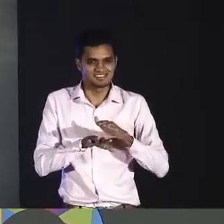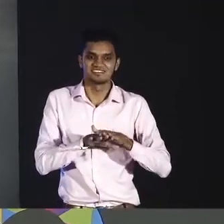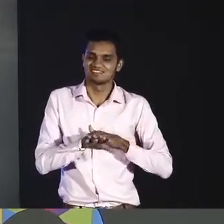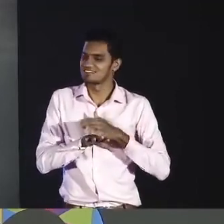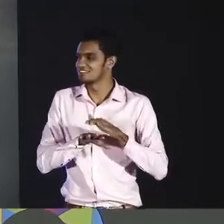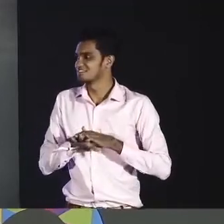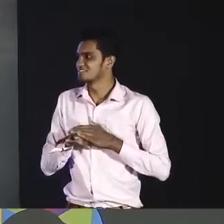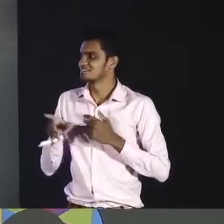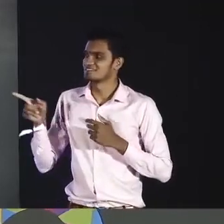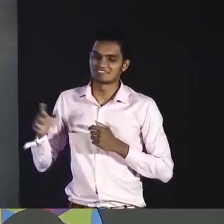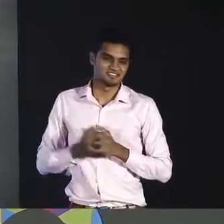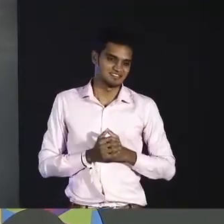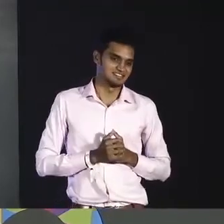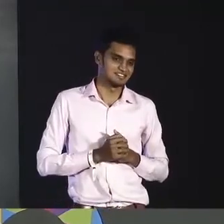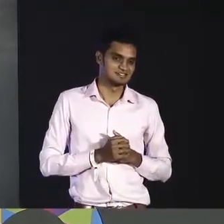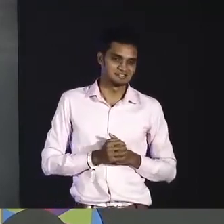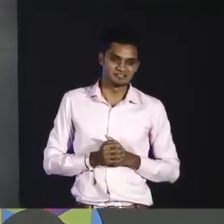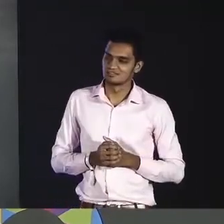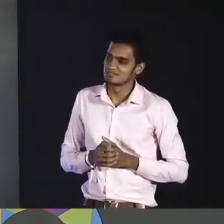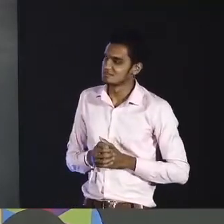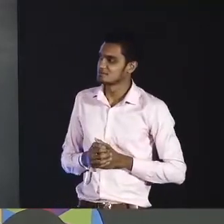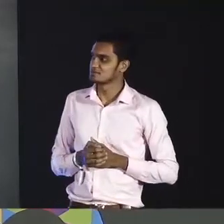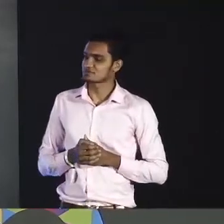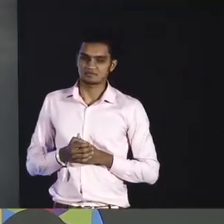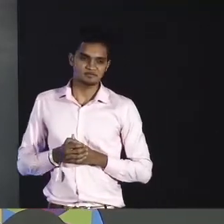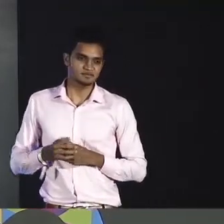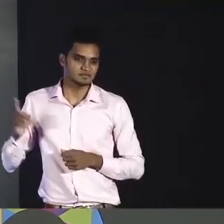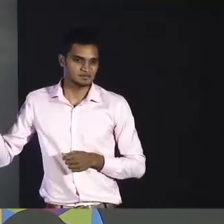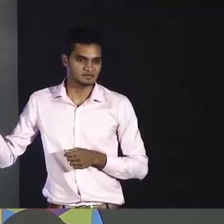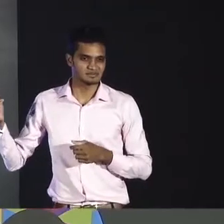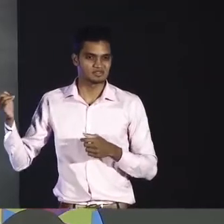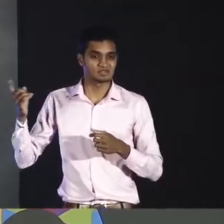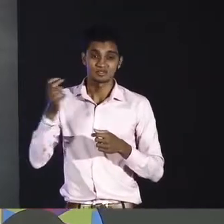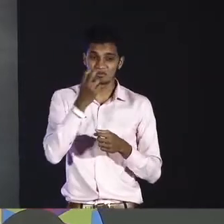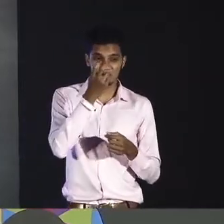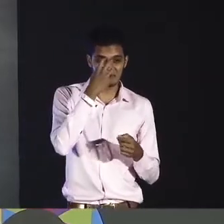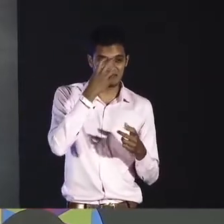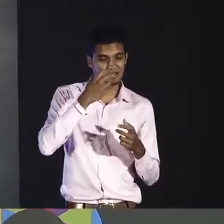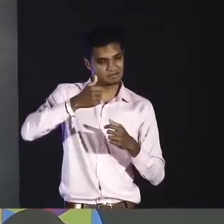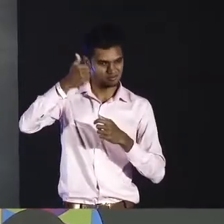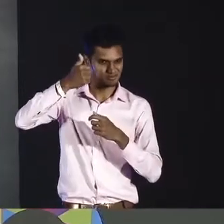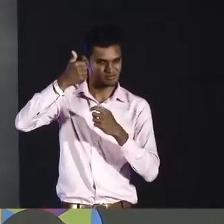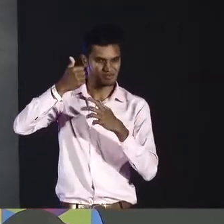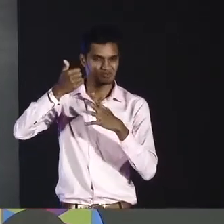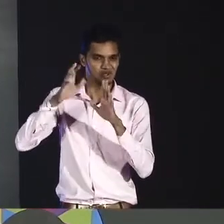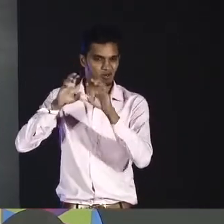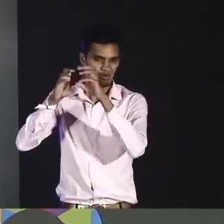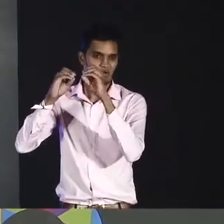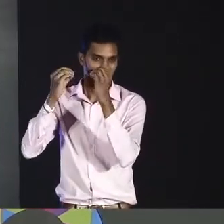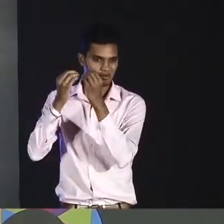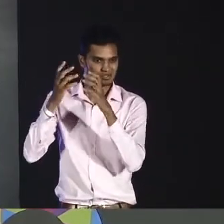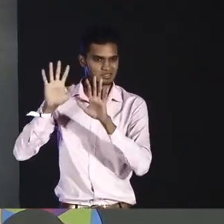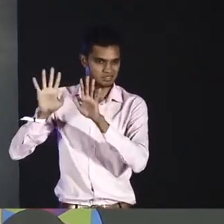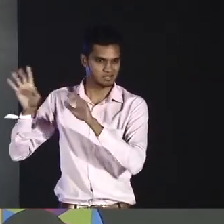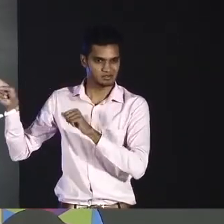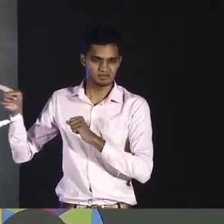unbelievable assumptions. I was the governing council member of a blind organization here, and there was a student in the hostel who